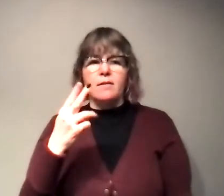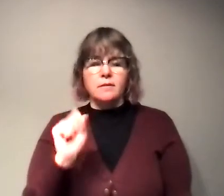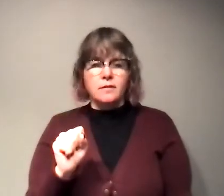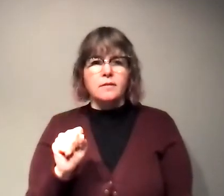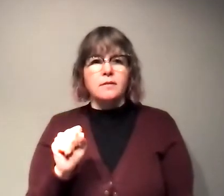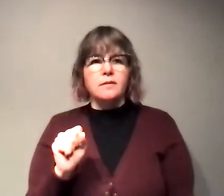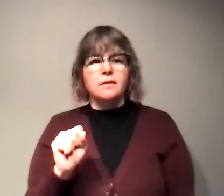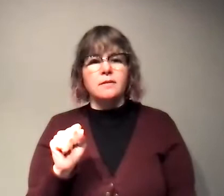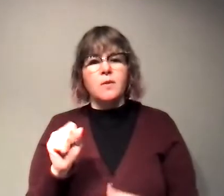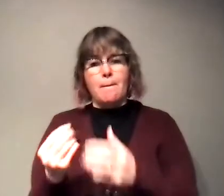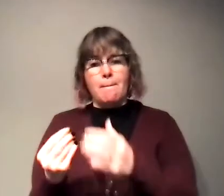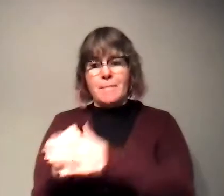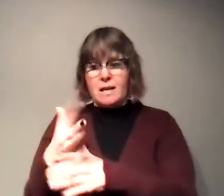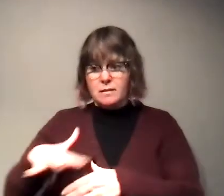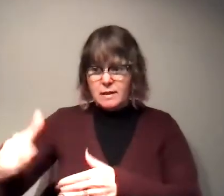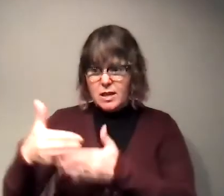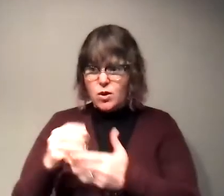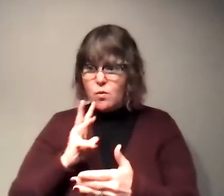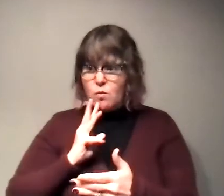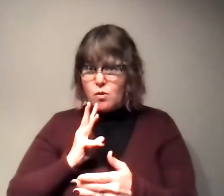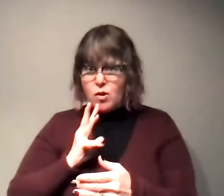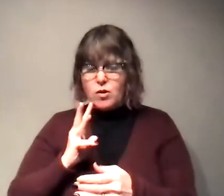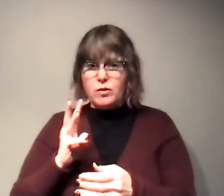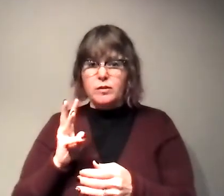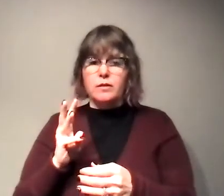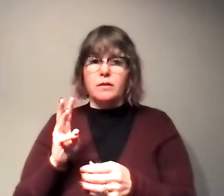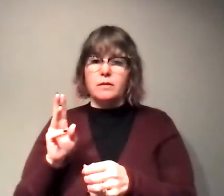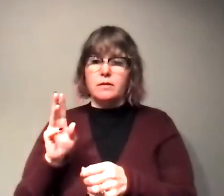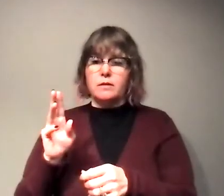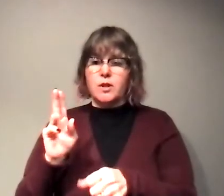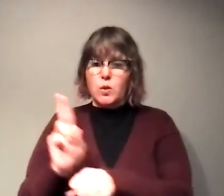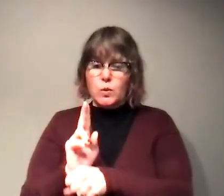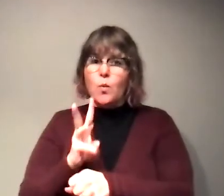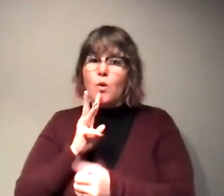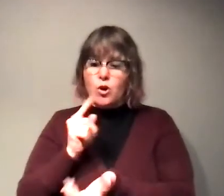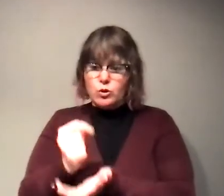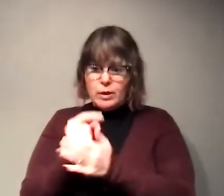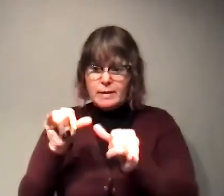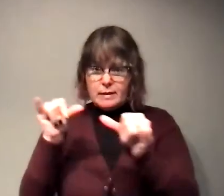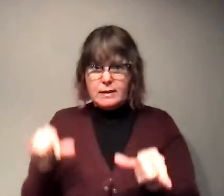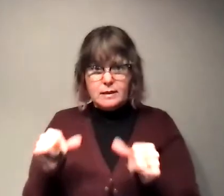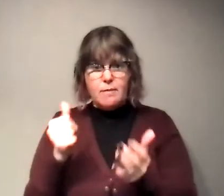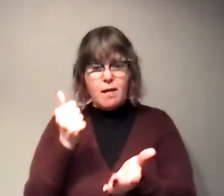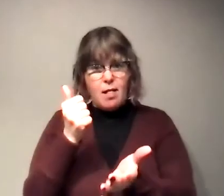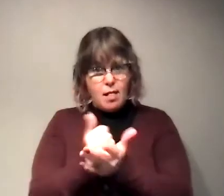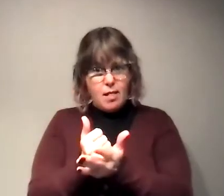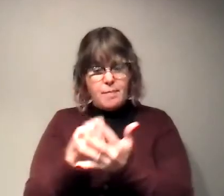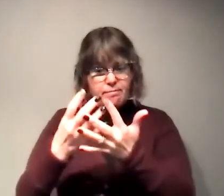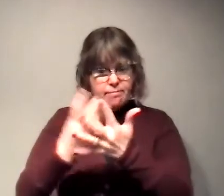the plants surrounding bodies of water in water treatment systems as an aid to filtration of wastewater?